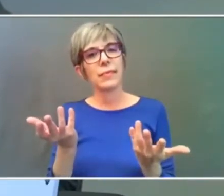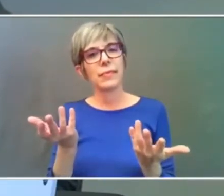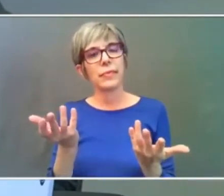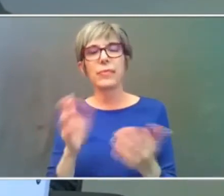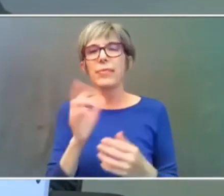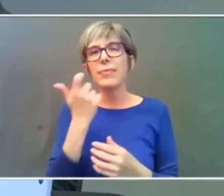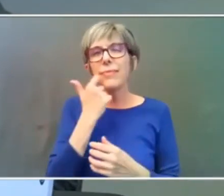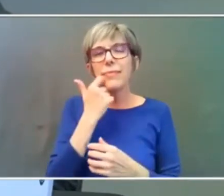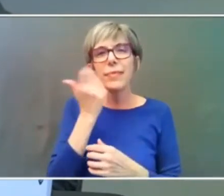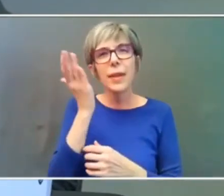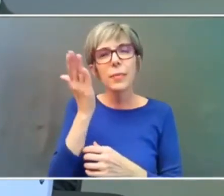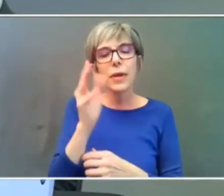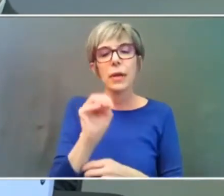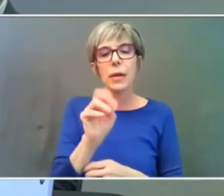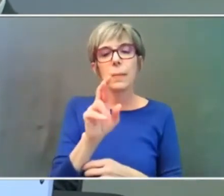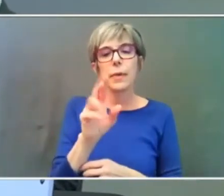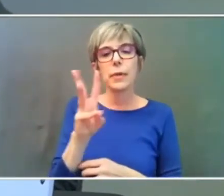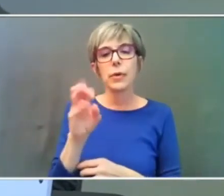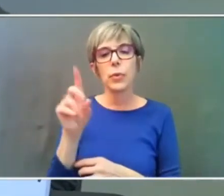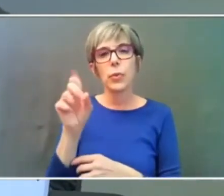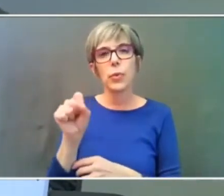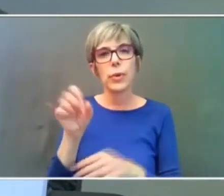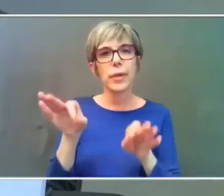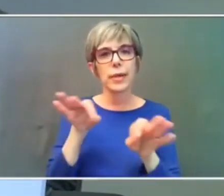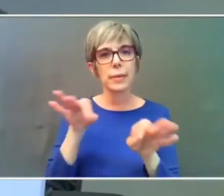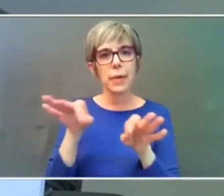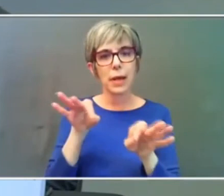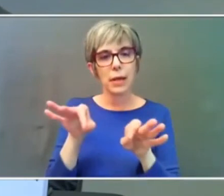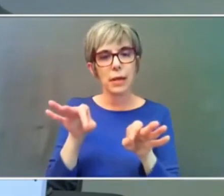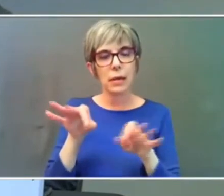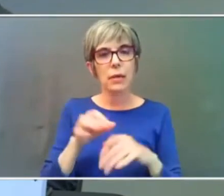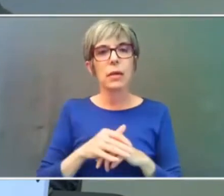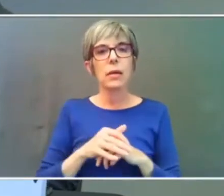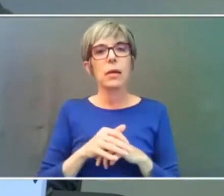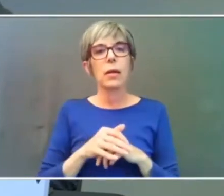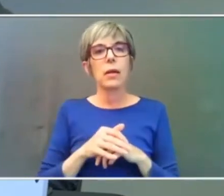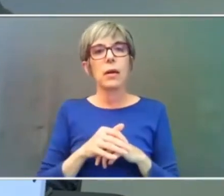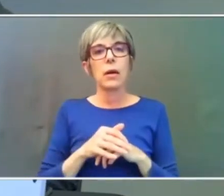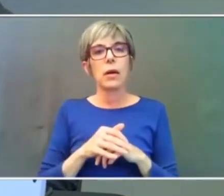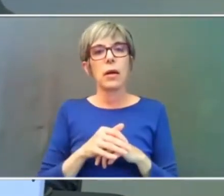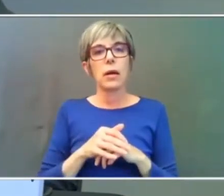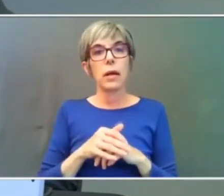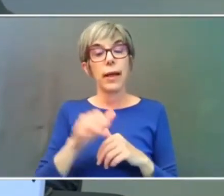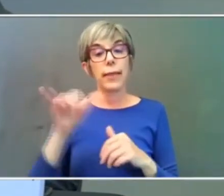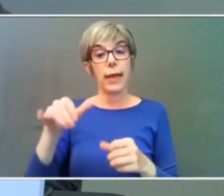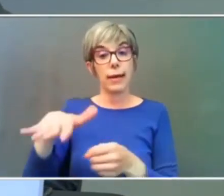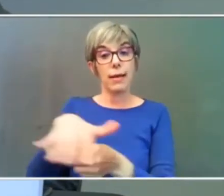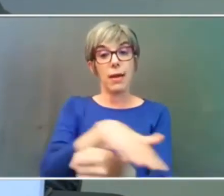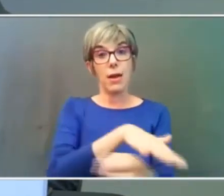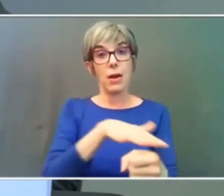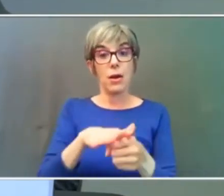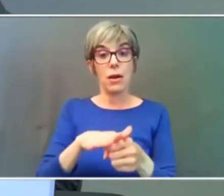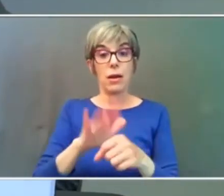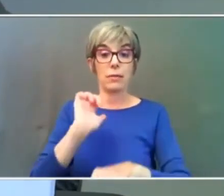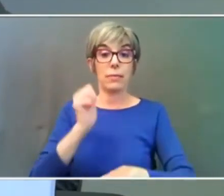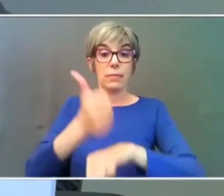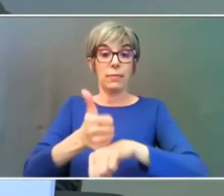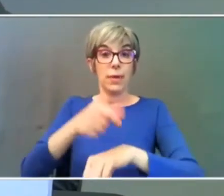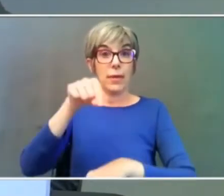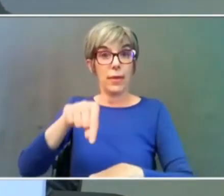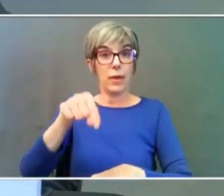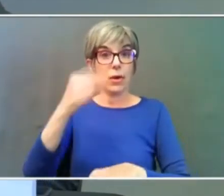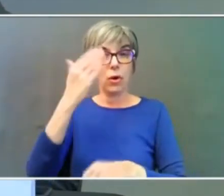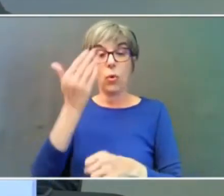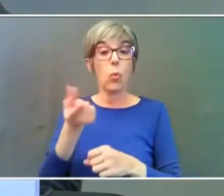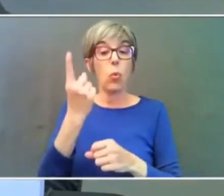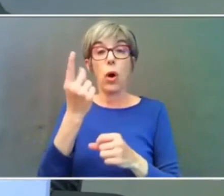his presentation that part of the reason to put it in this location was because it would be near transportation.